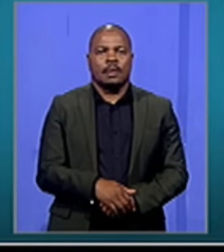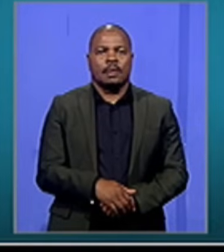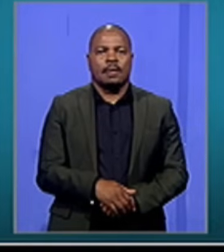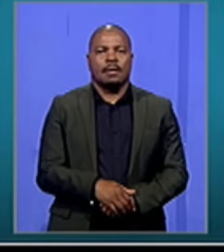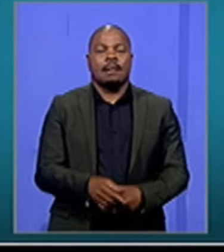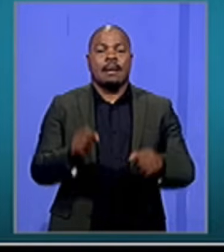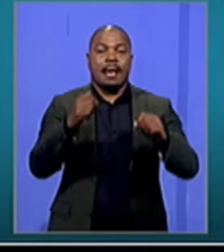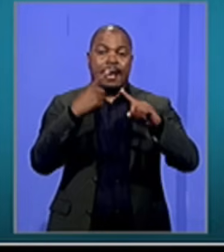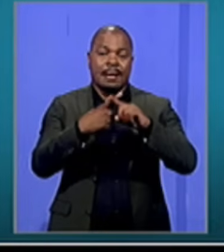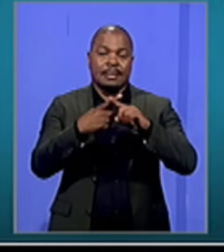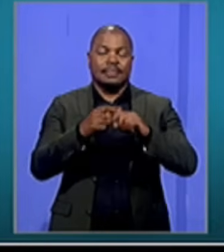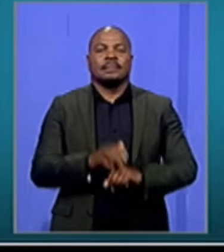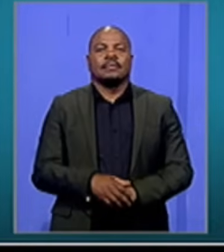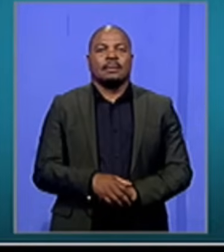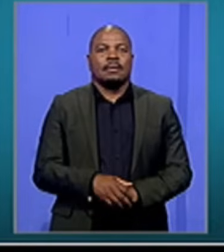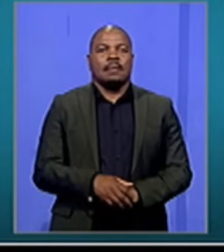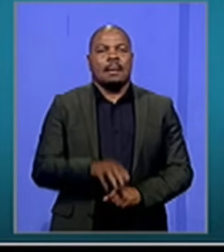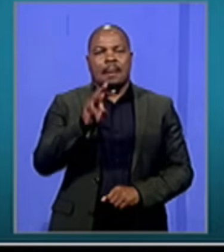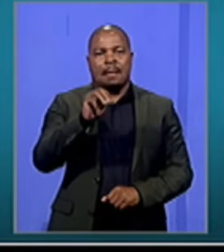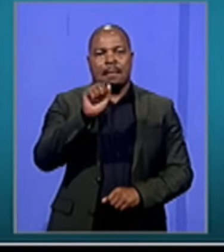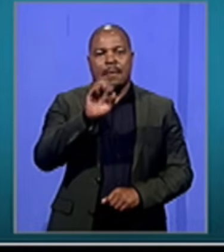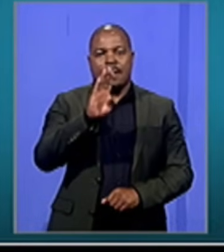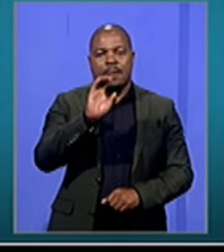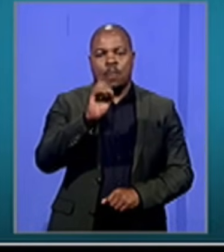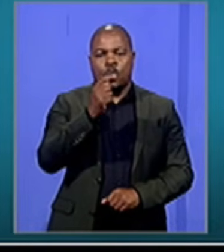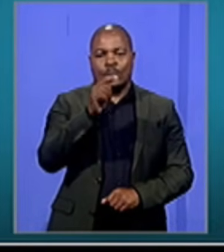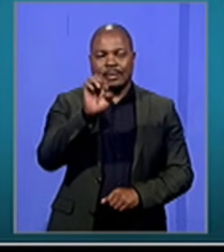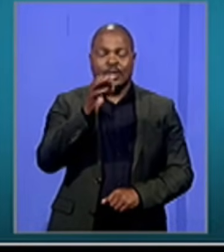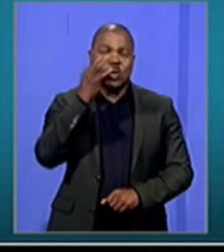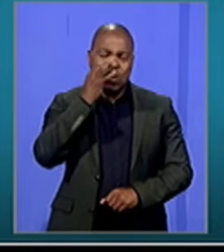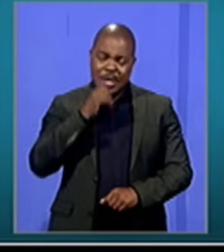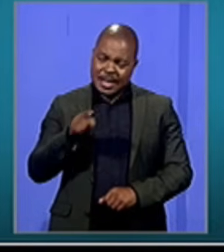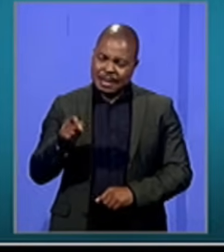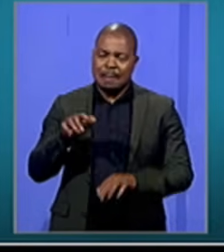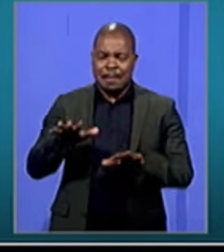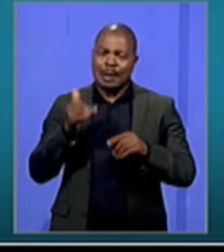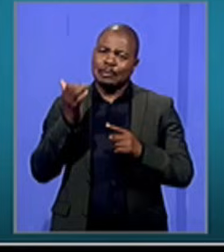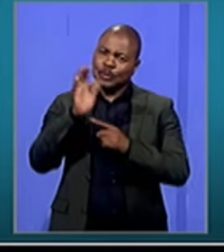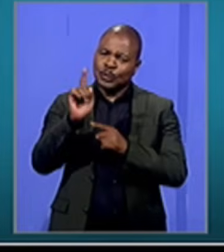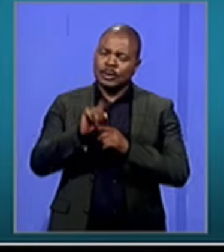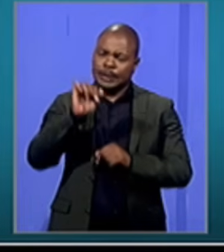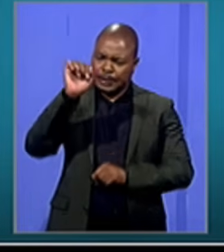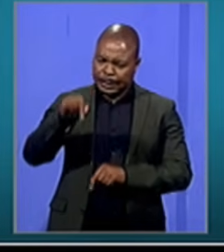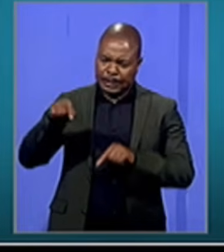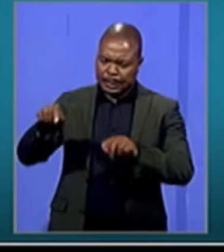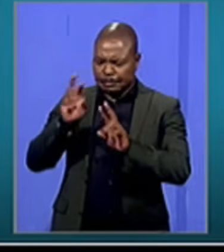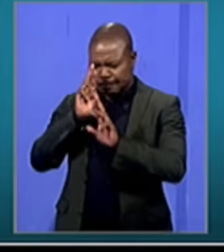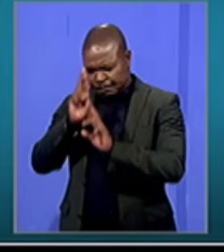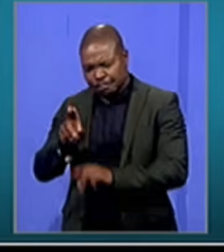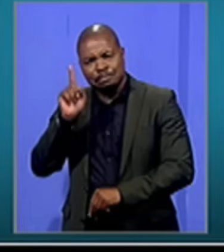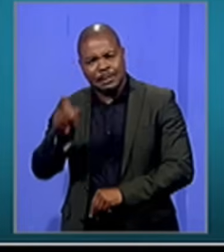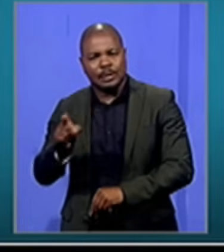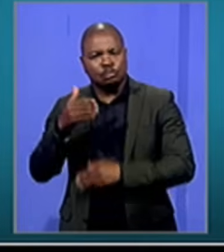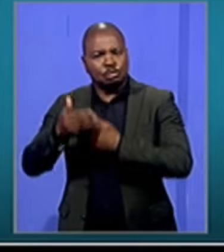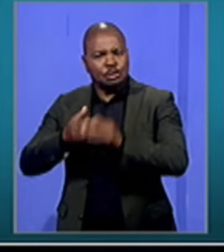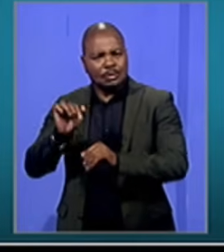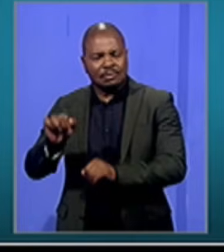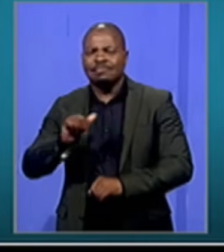Letlakaleng la X matshwenyego Joe Mabote o re seo ke sešupo sa gore parlamente e swanetše go hlomphiwa go sa